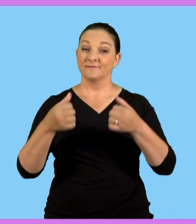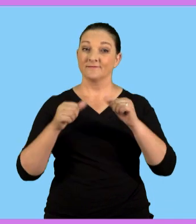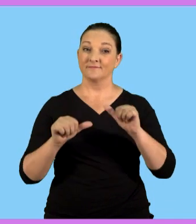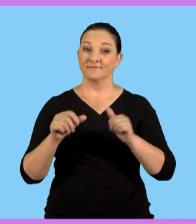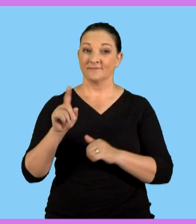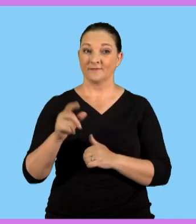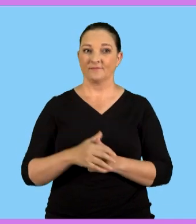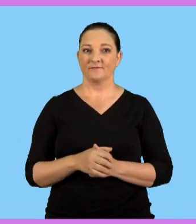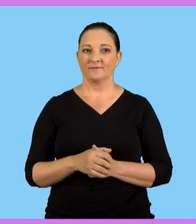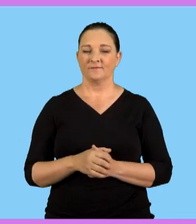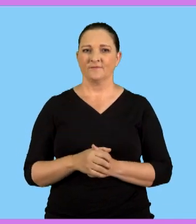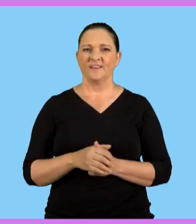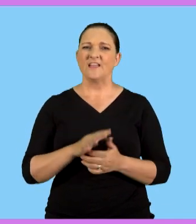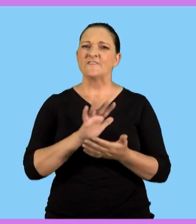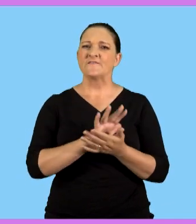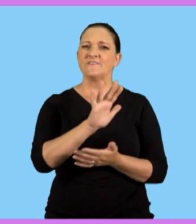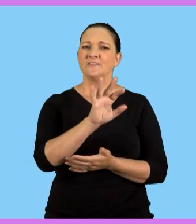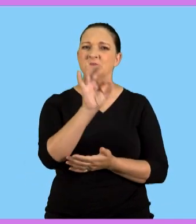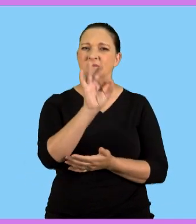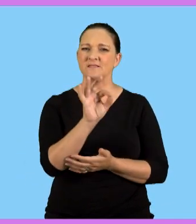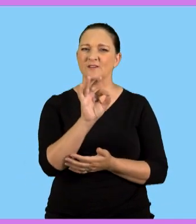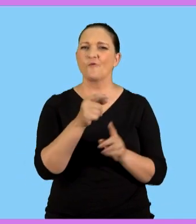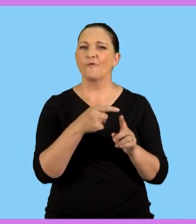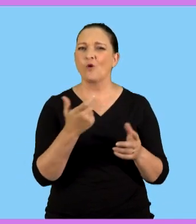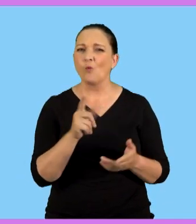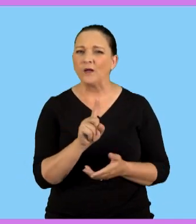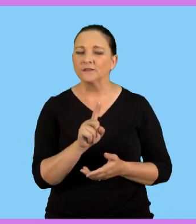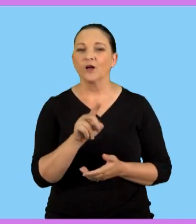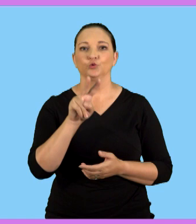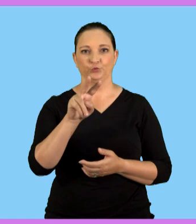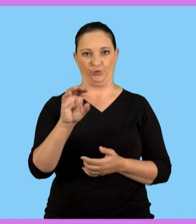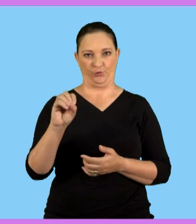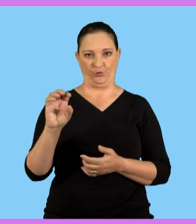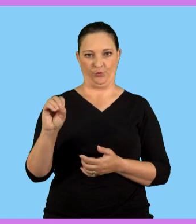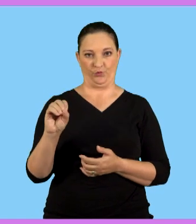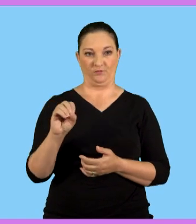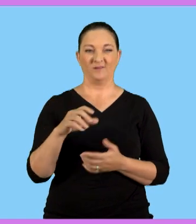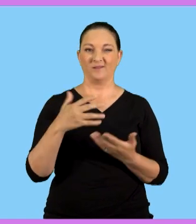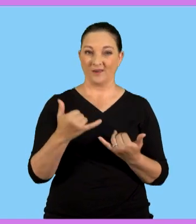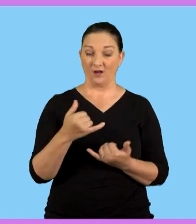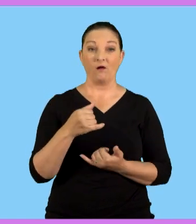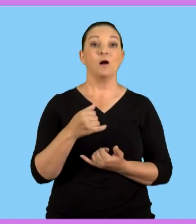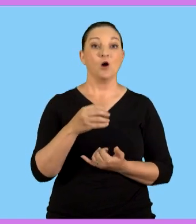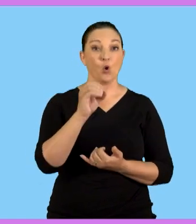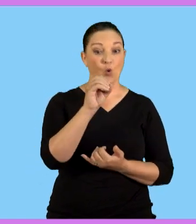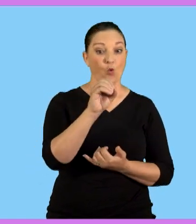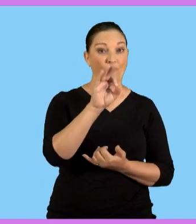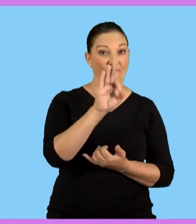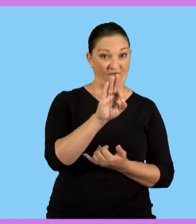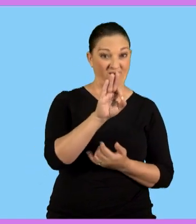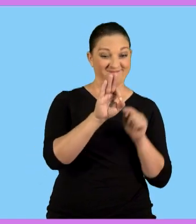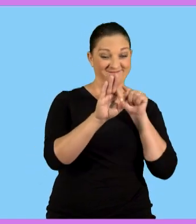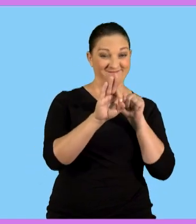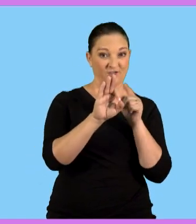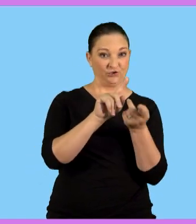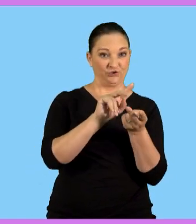Next one. What is 15% off 200? So the word off in maths, we'll change that